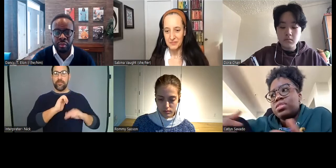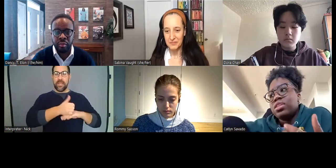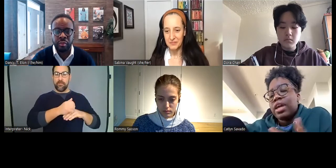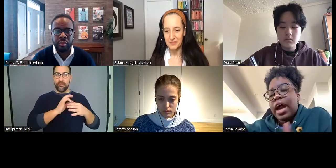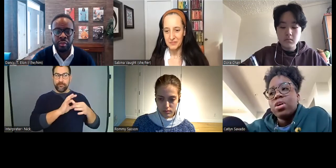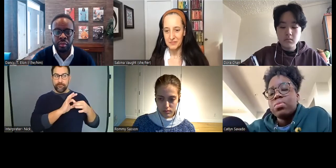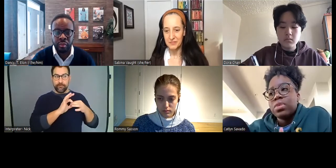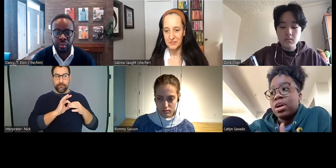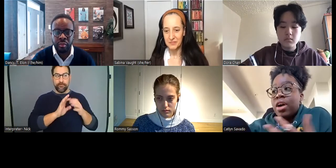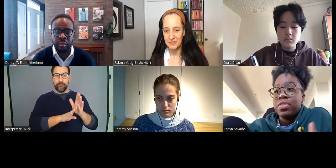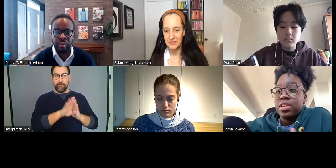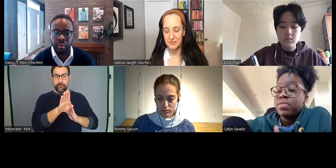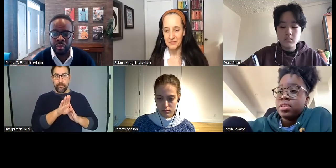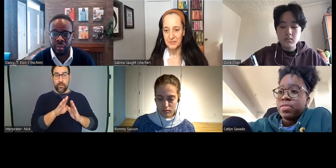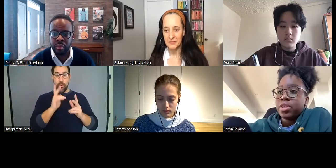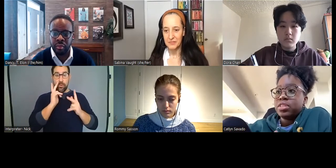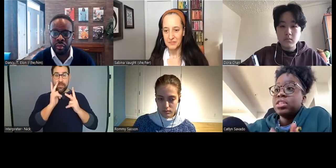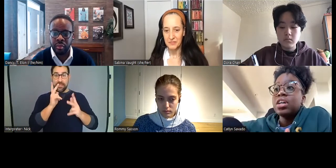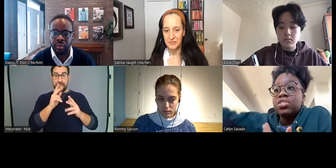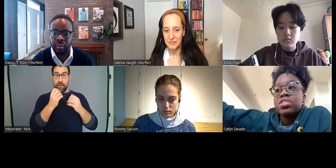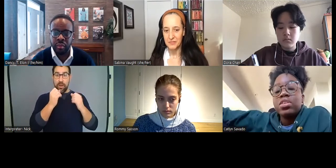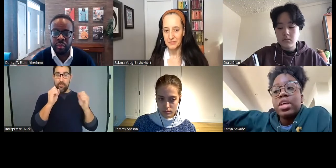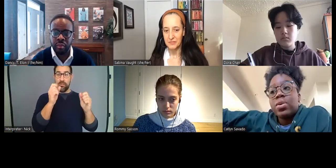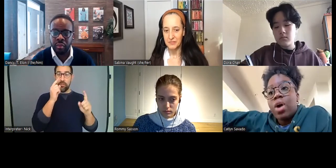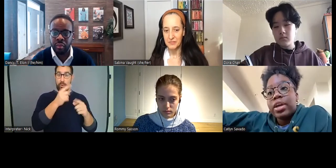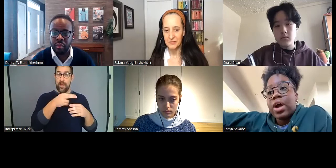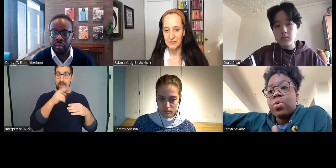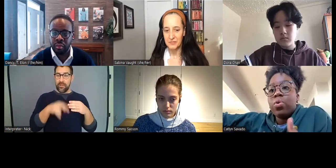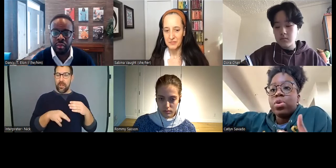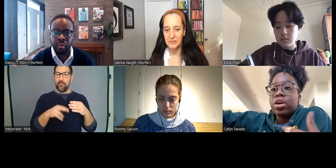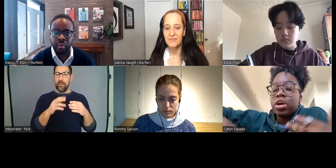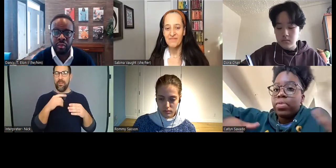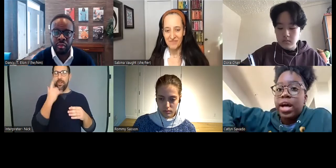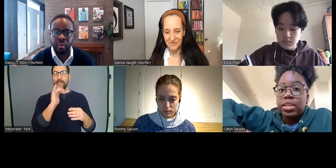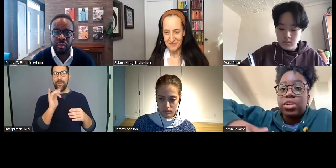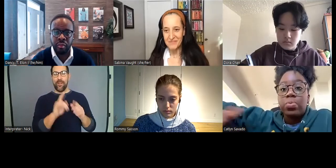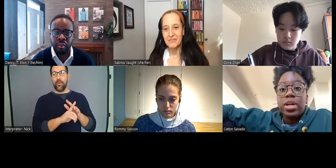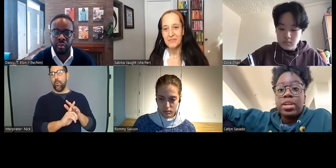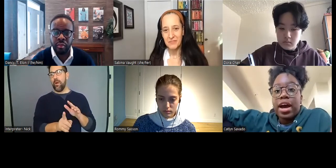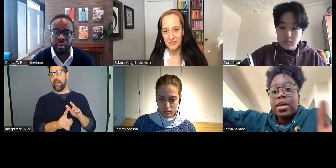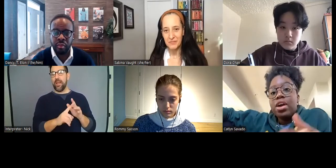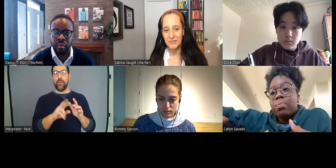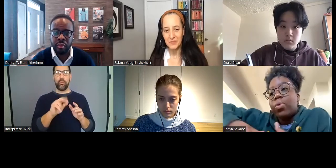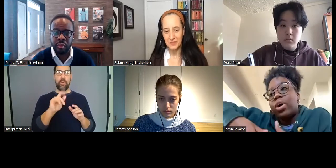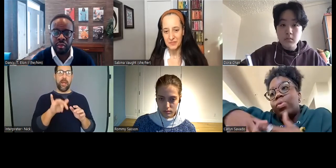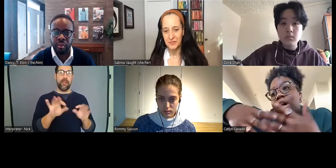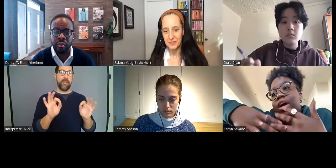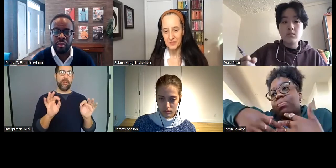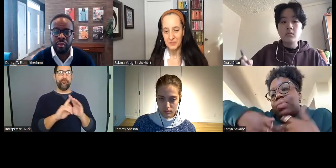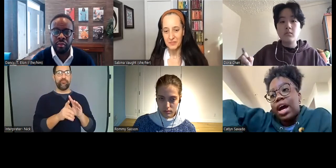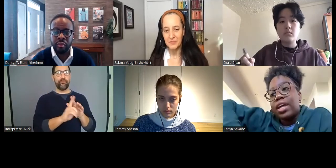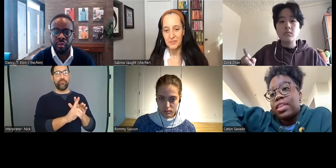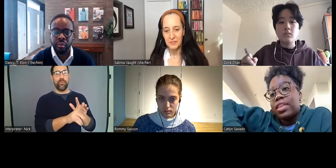we see the outcome of these efforts, it does just look like a walkout or a rally or whatnot. But what went